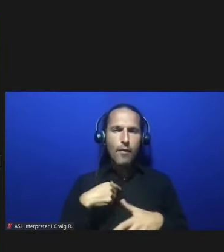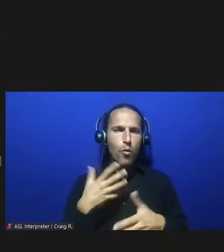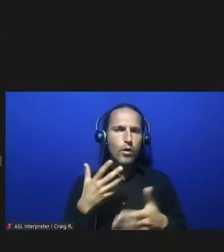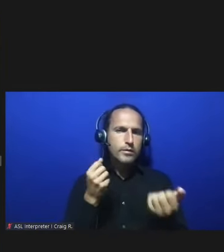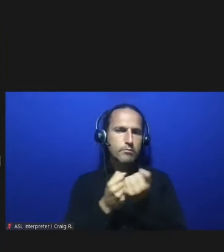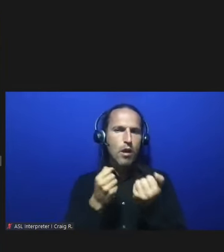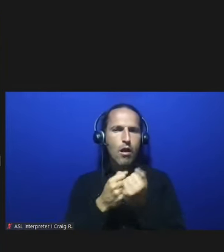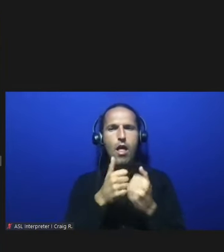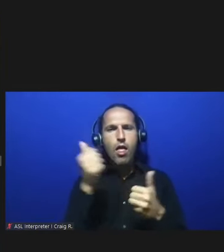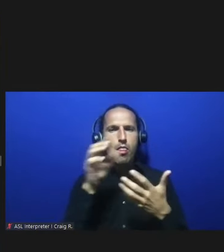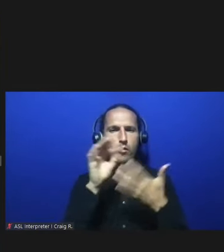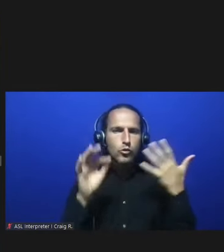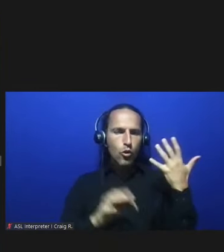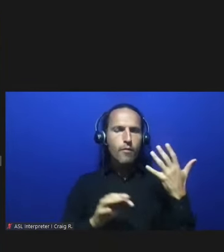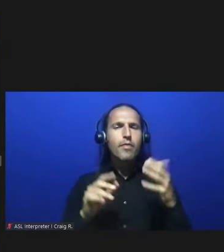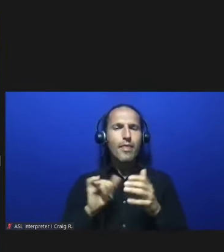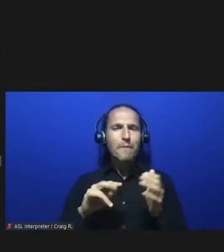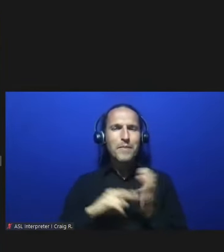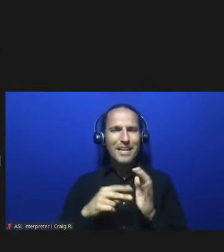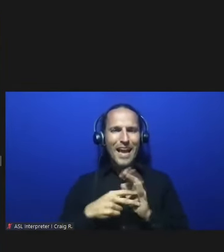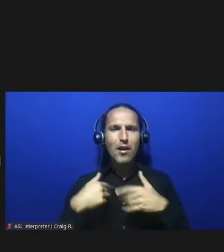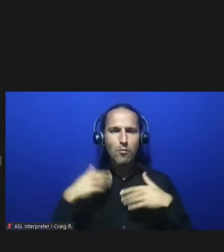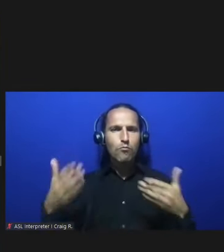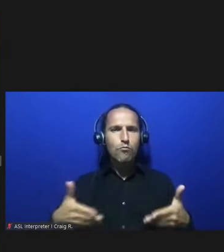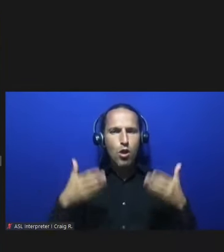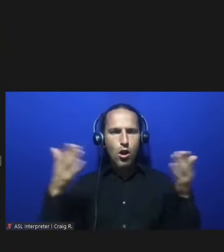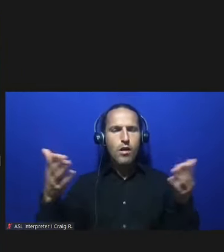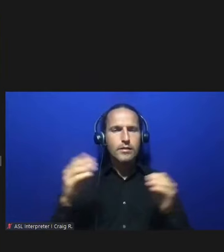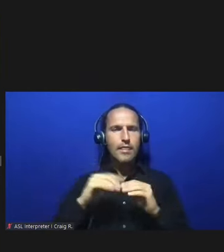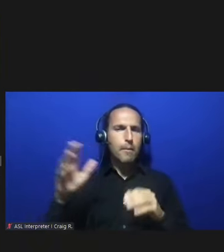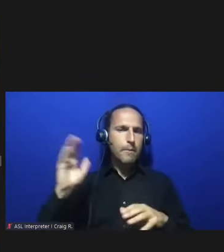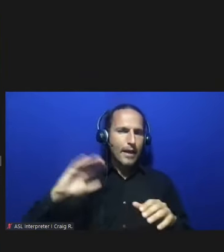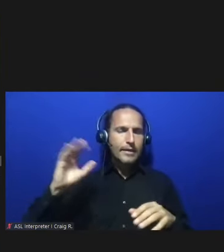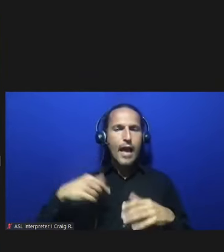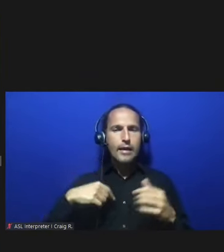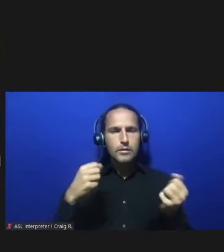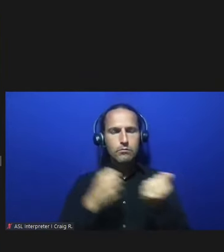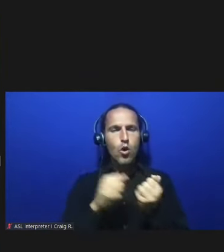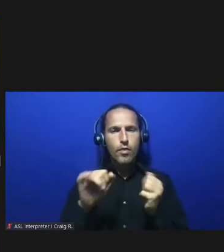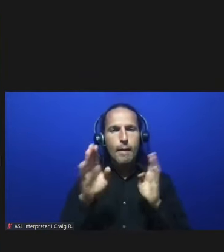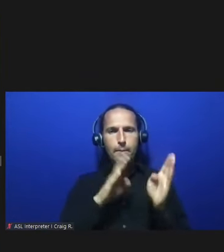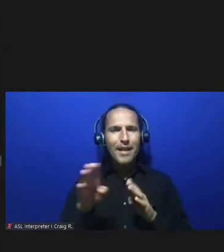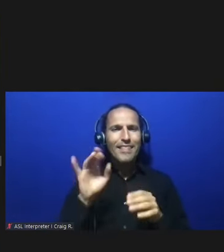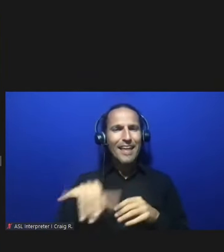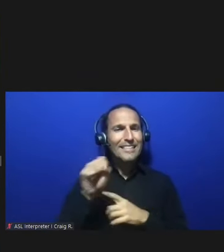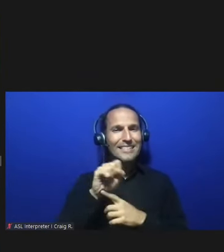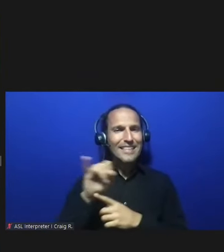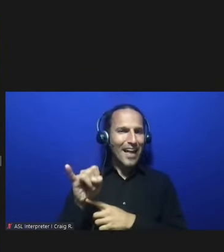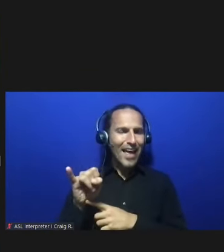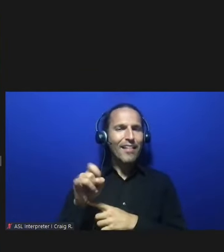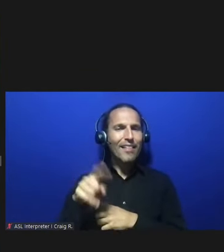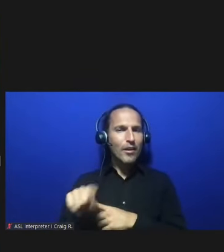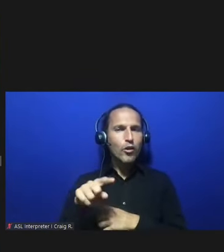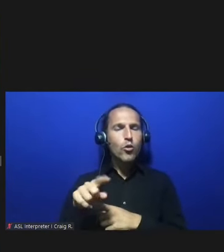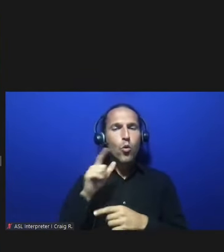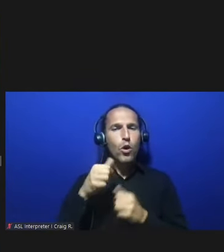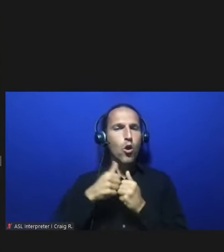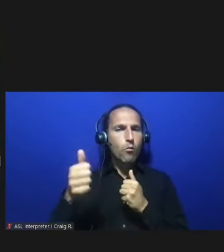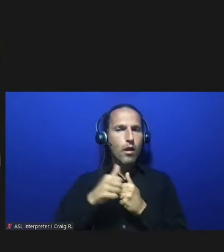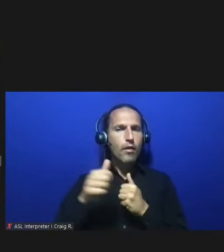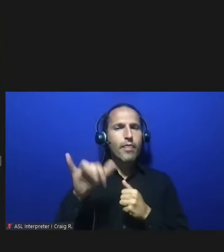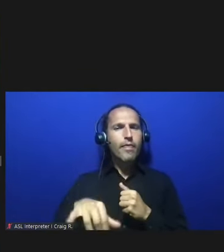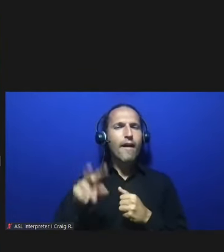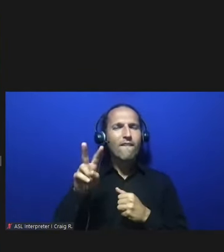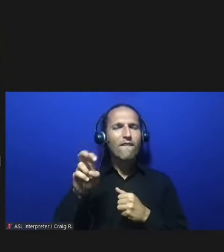an alternative, which I've proposed in the past. I support a plan in which Staten Islanders who commute over the